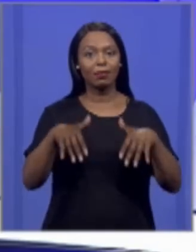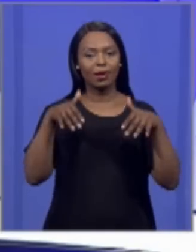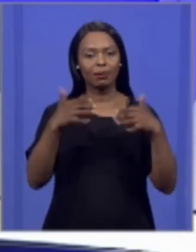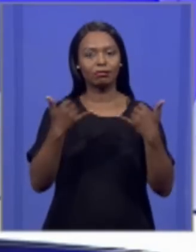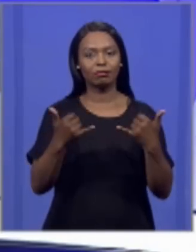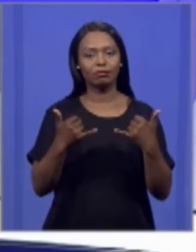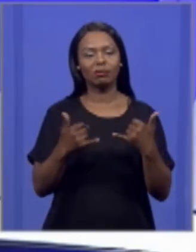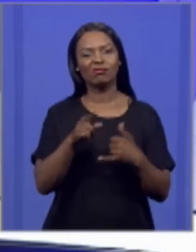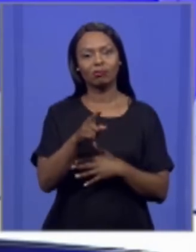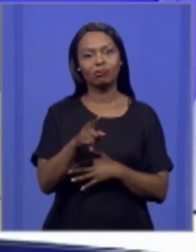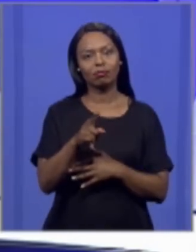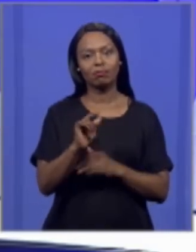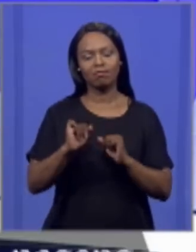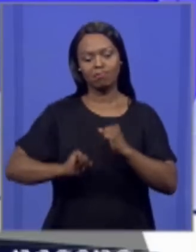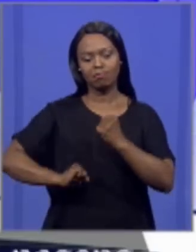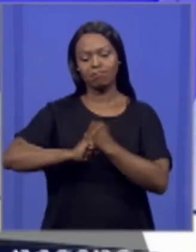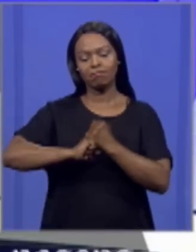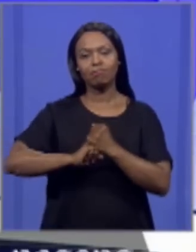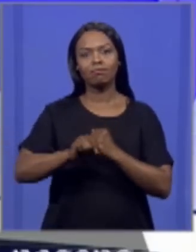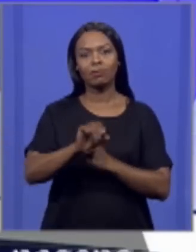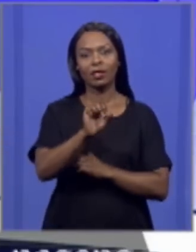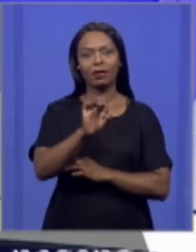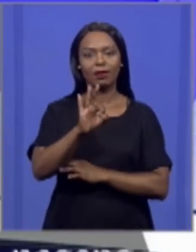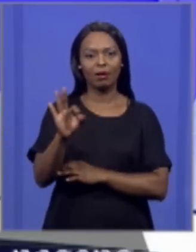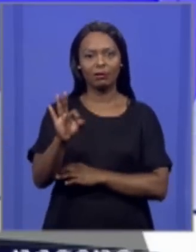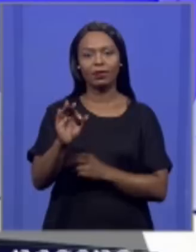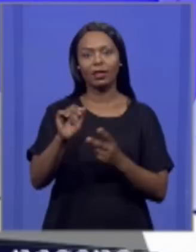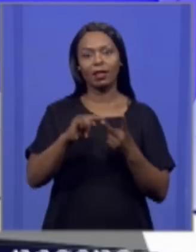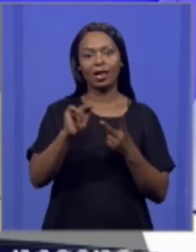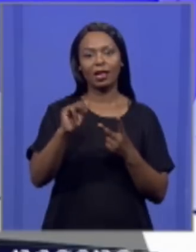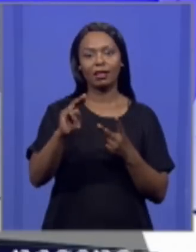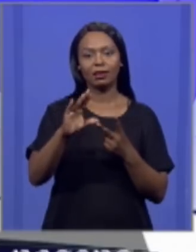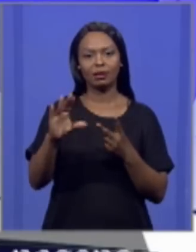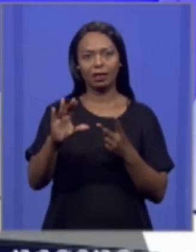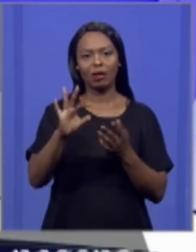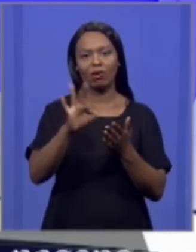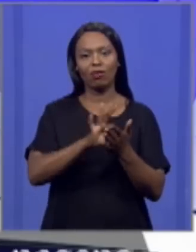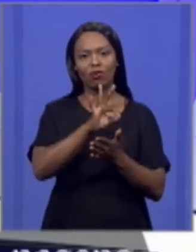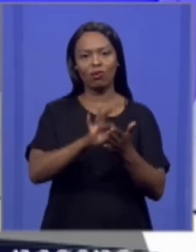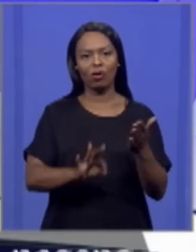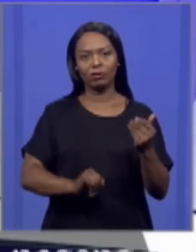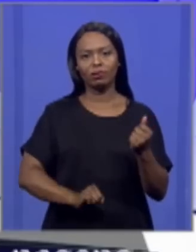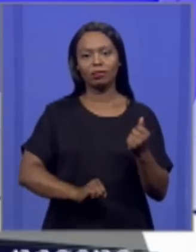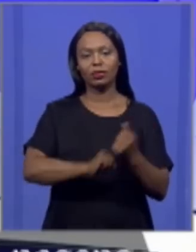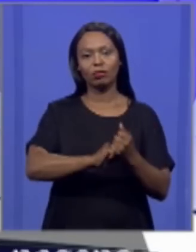e fetišitše magato a EFF ao a thekgilwego ke ANC ka diboutu tše